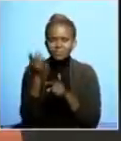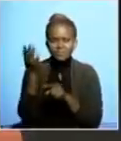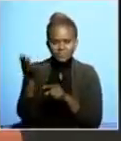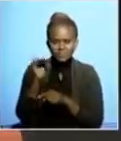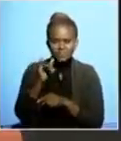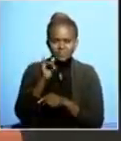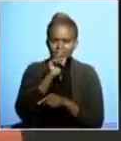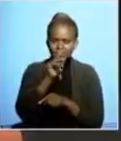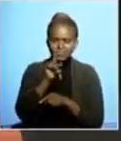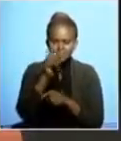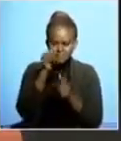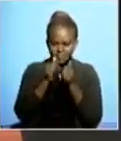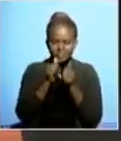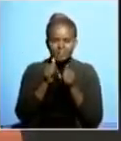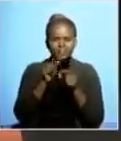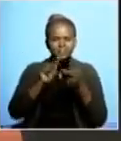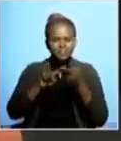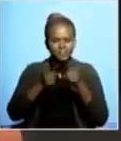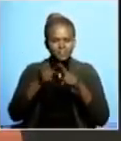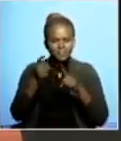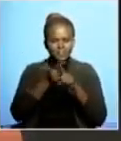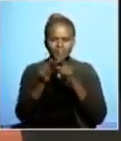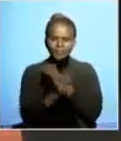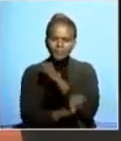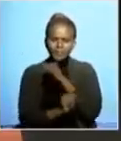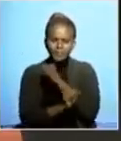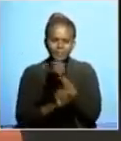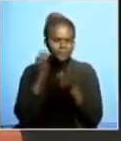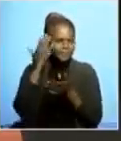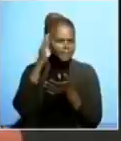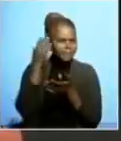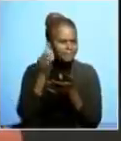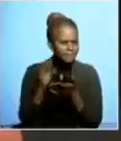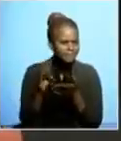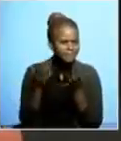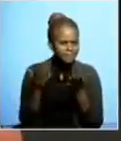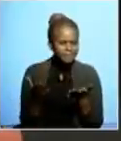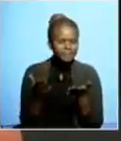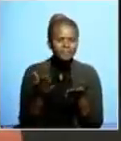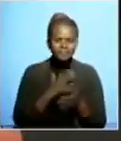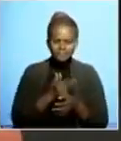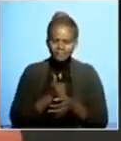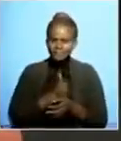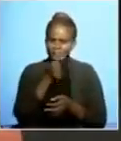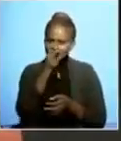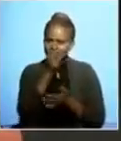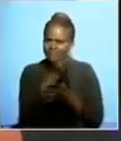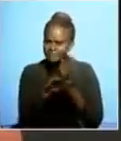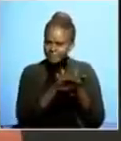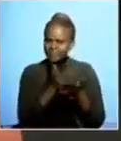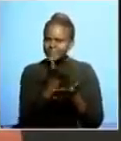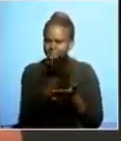Obviously, colleagues from State House, other ministries, permanent secretaries, I see some of them.